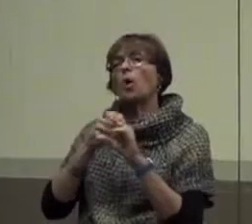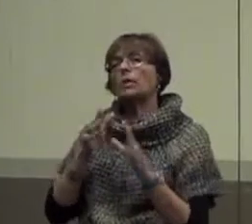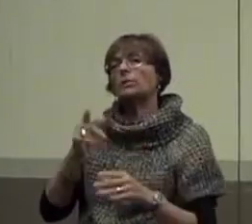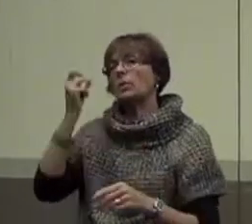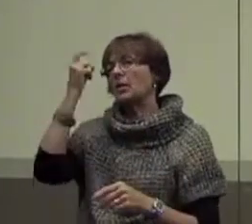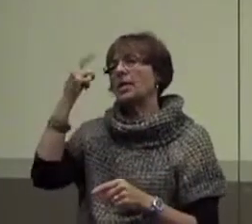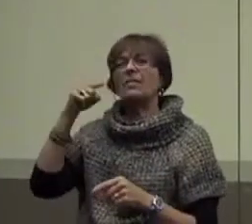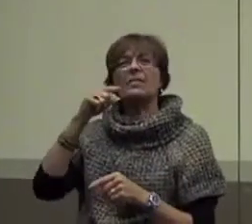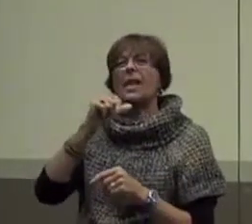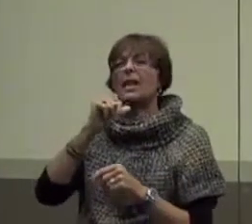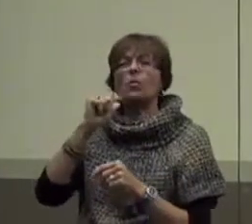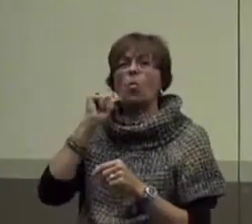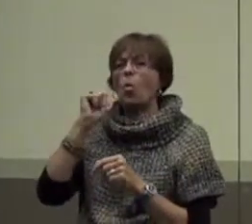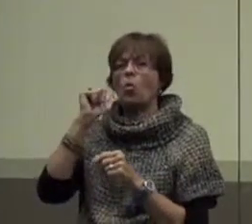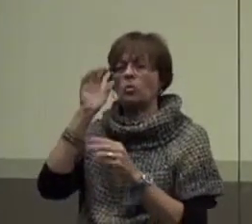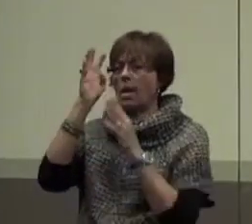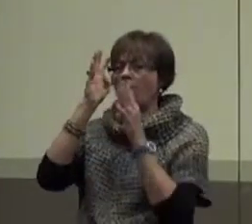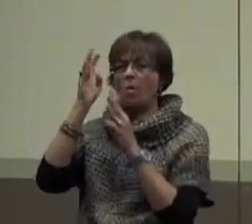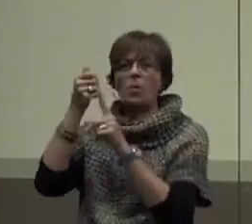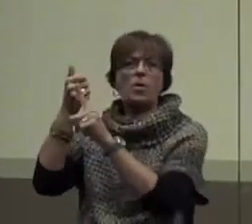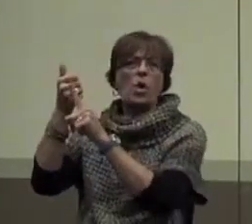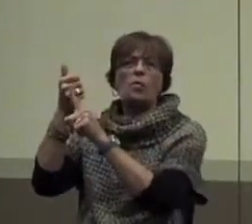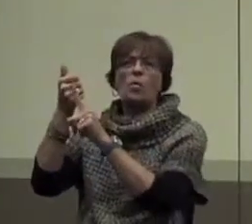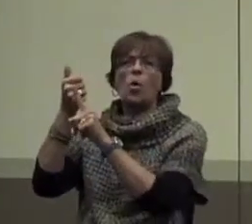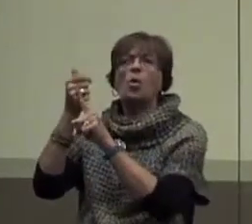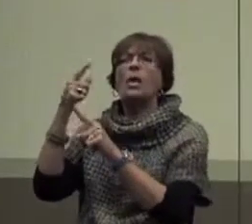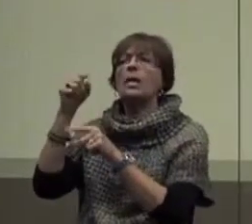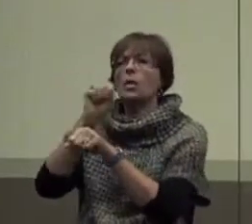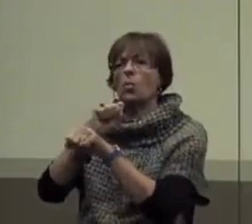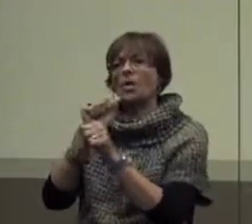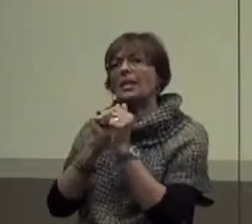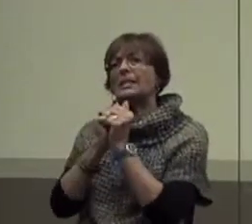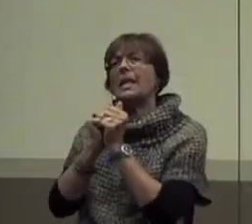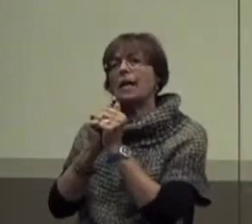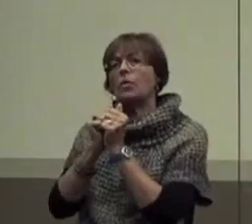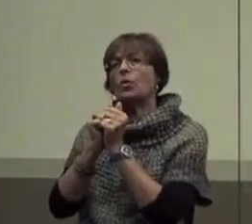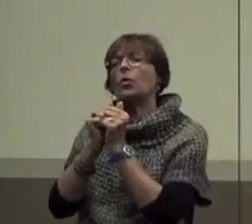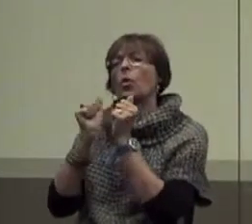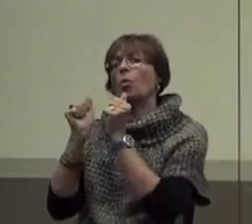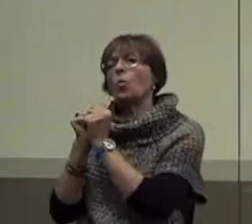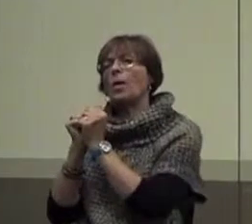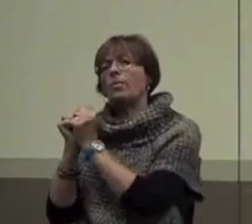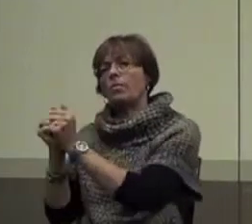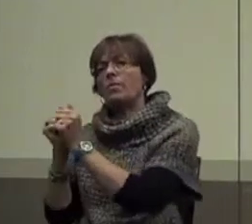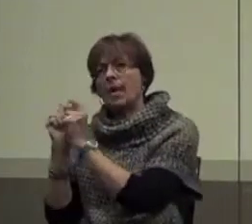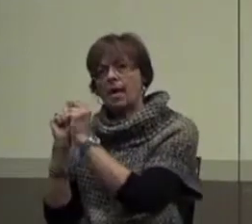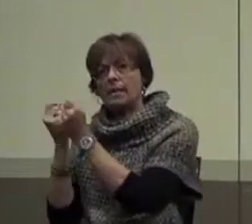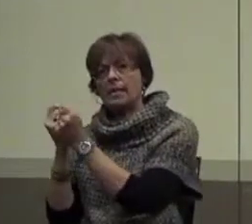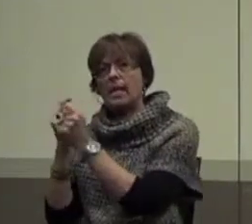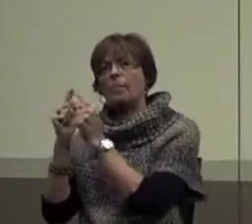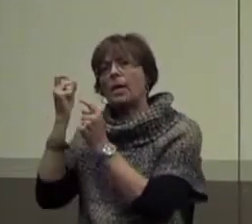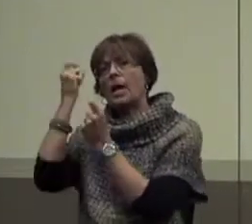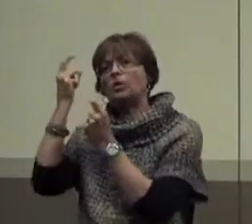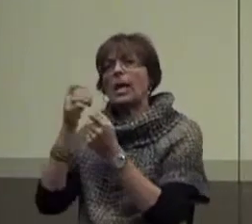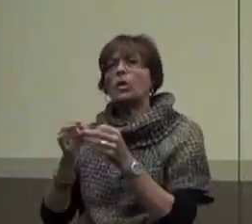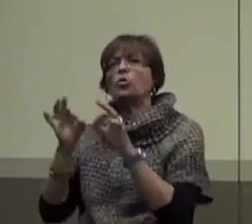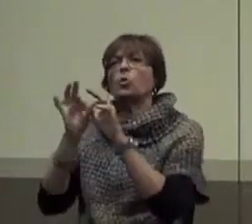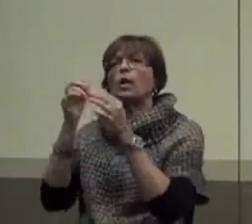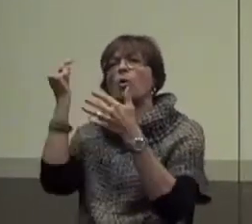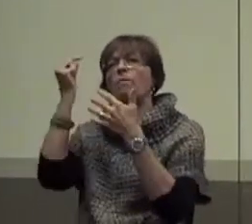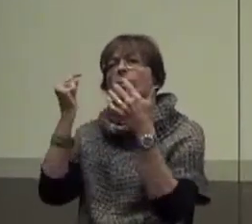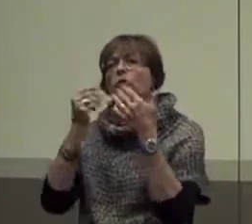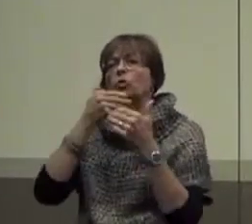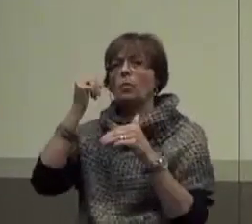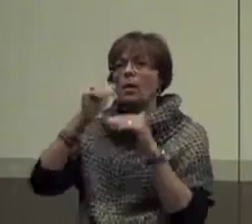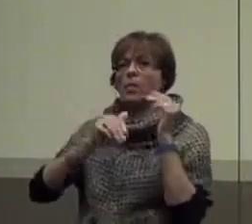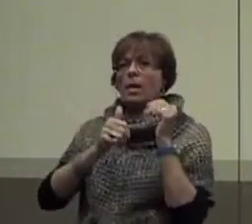understand that they're not going to come up with this on their own, that they're working together with a team, but they definitely are going to understand the critical features better